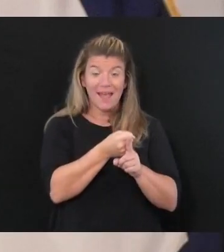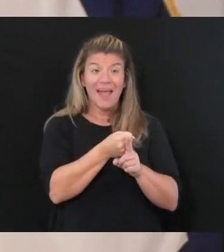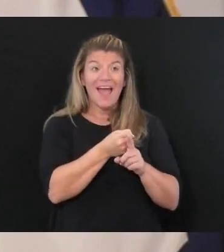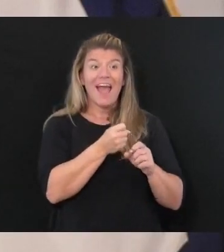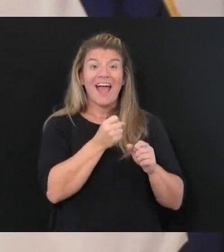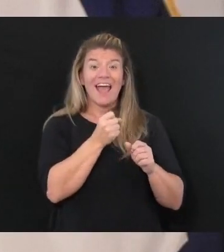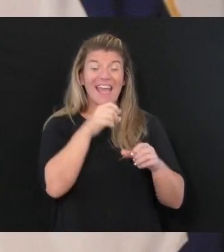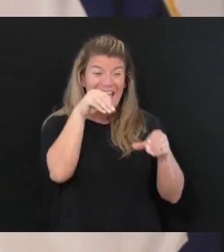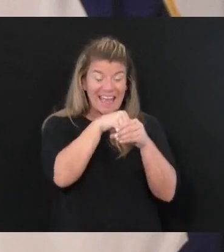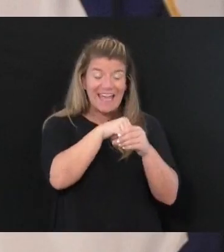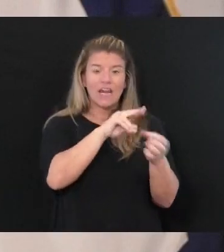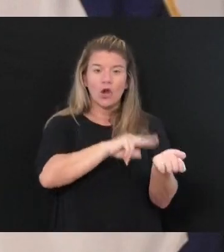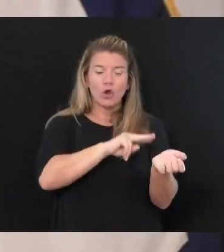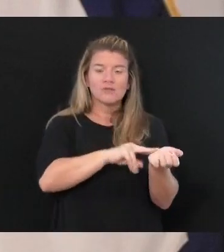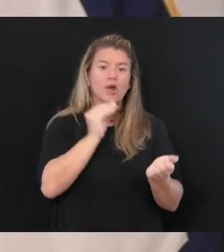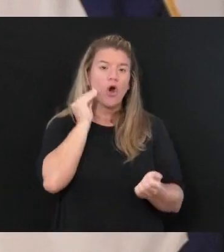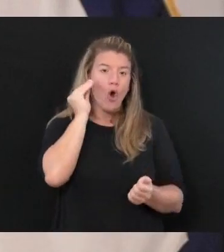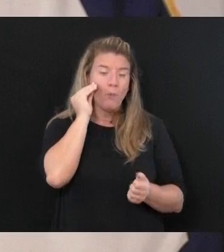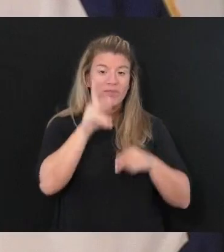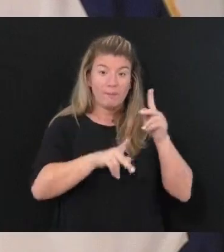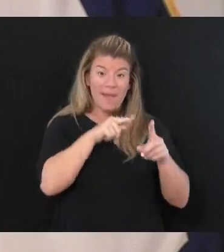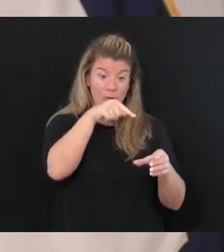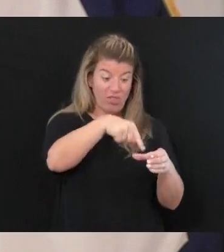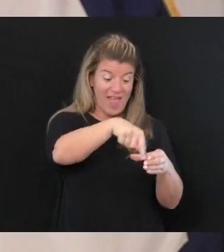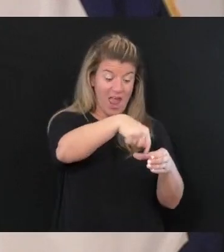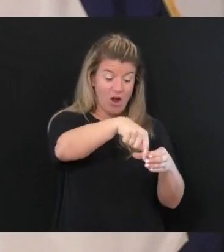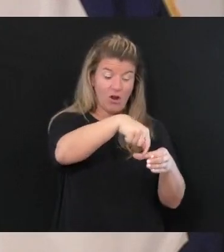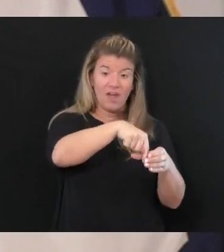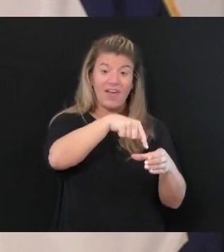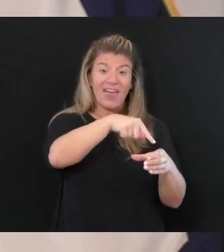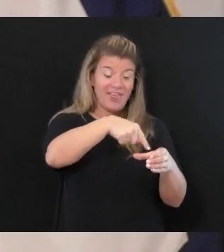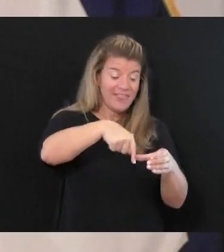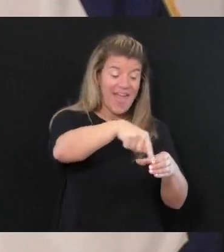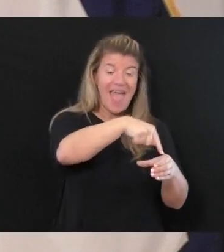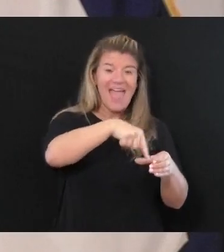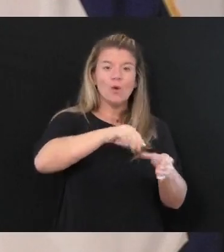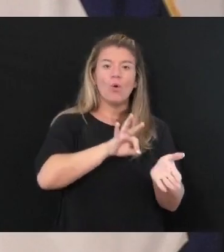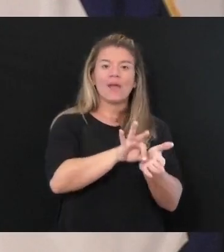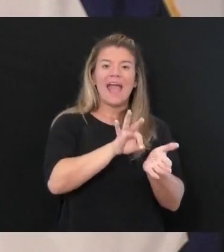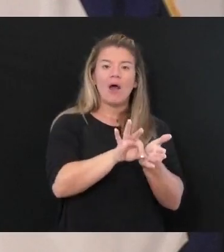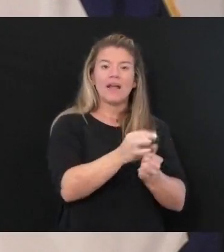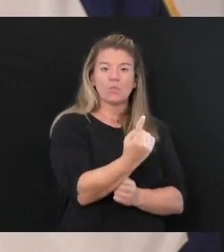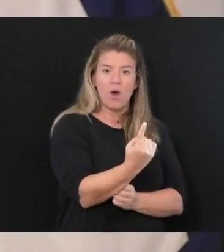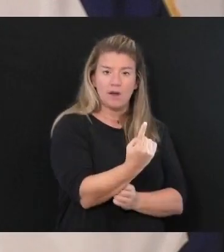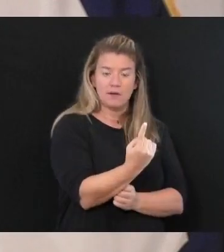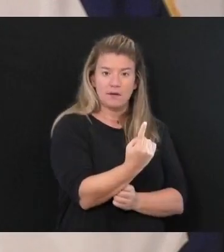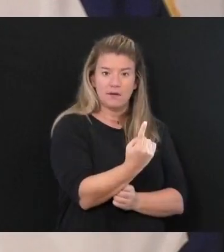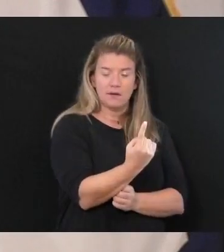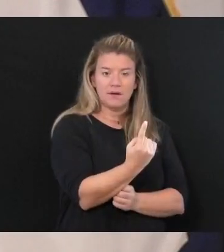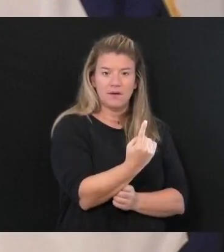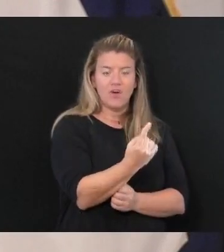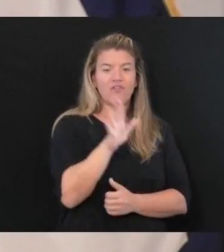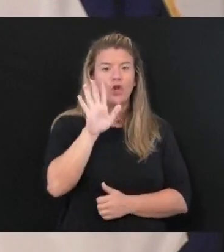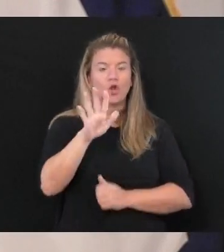at a particular nursing home, they're going to only count as 1 in the